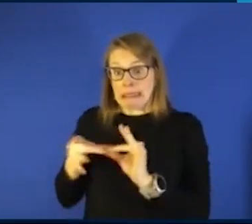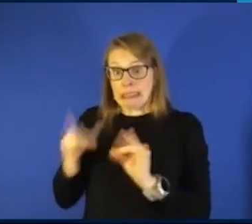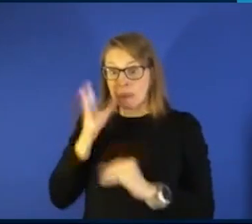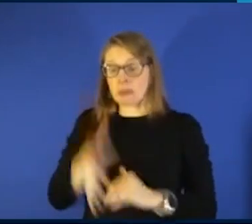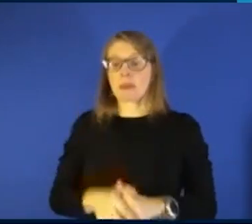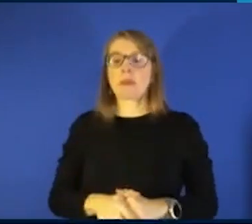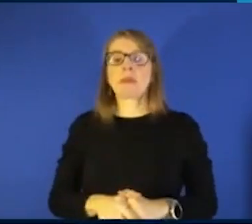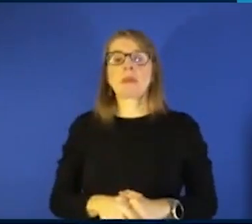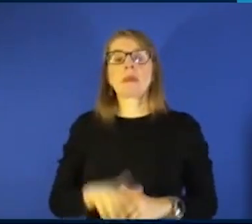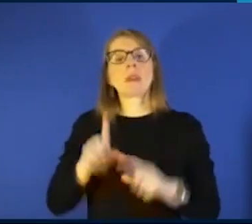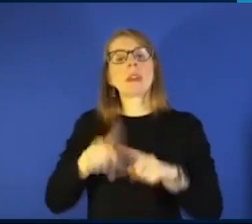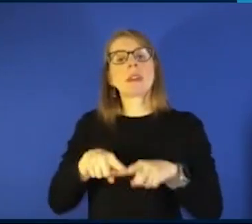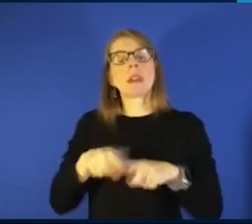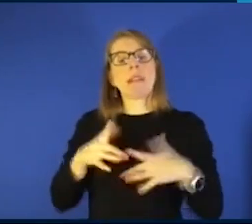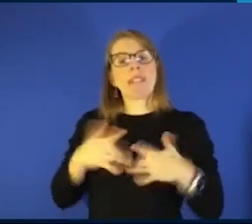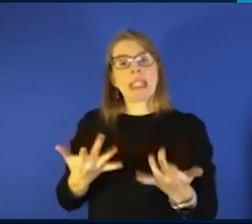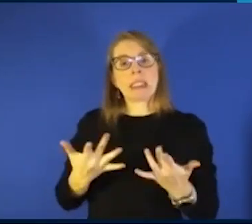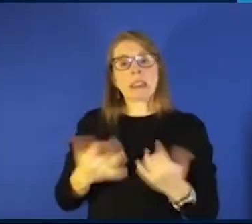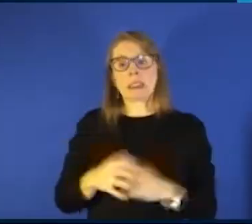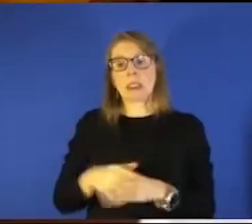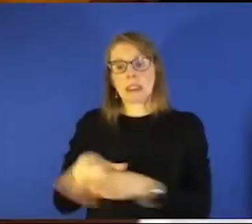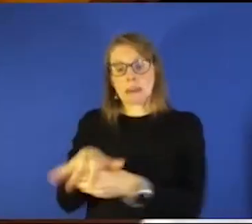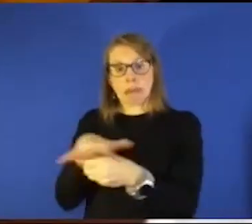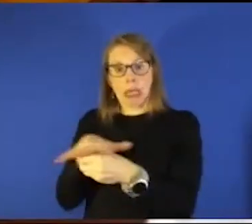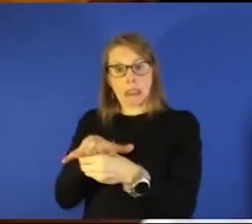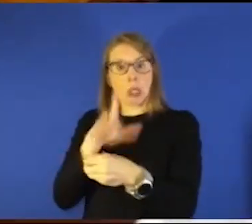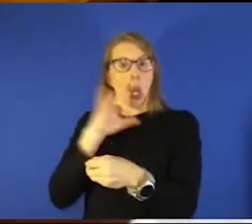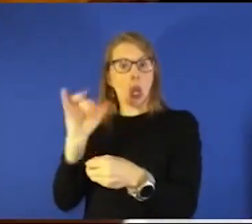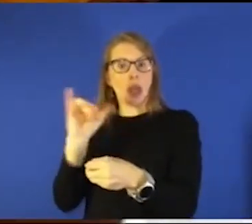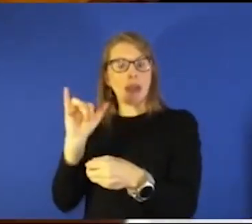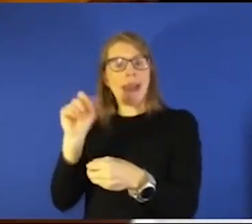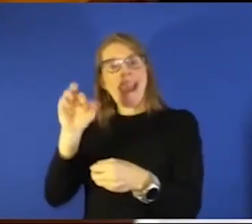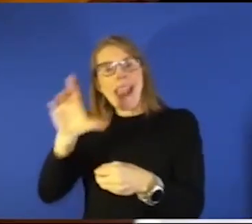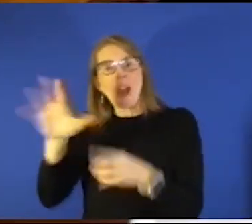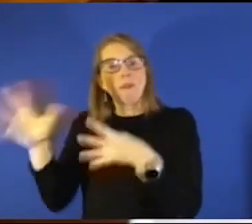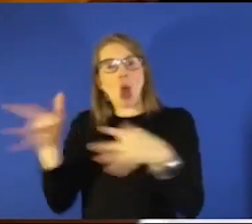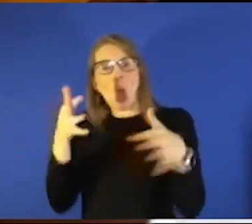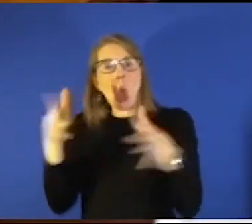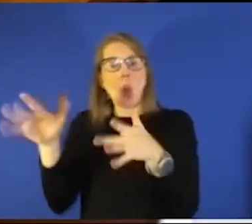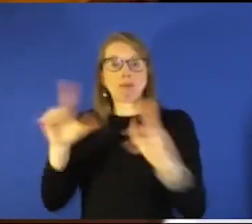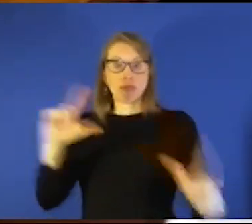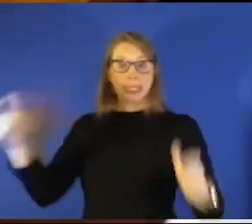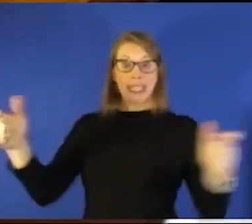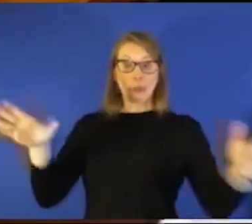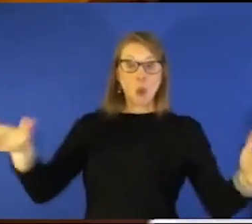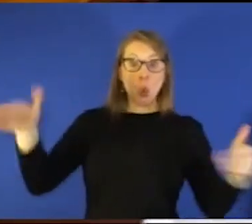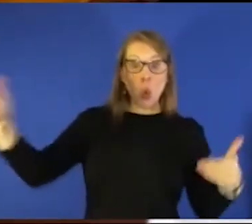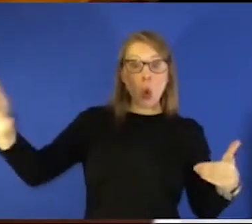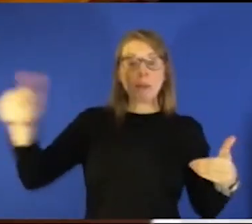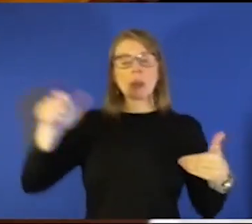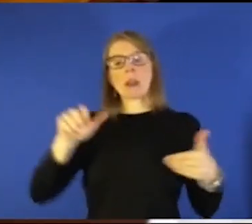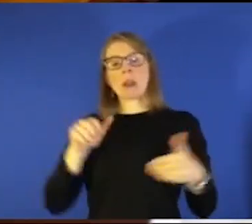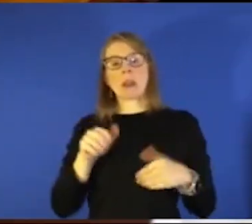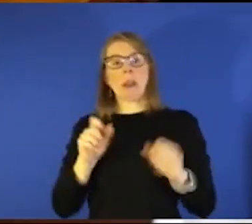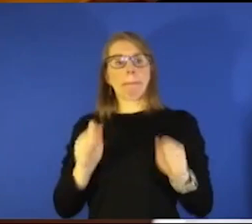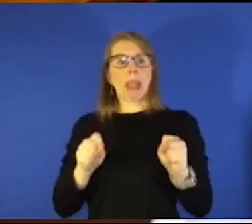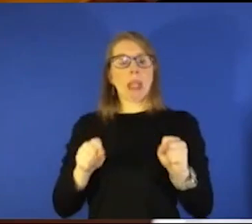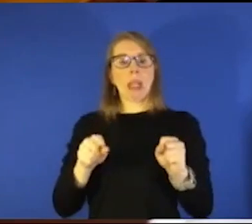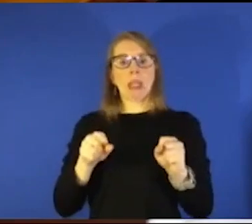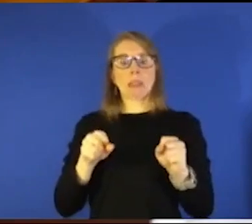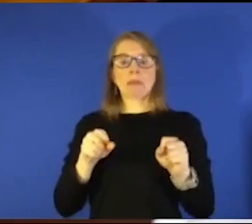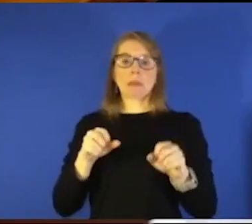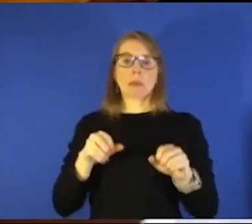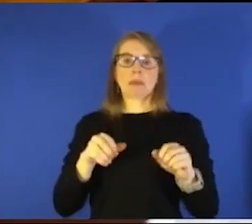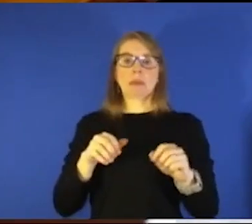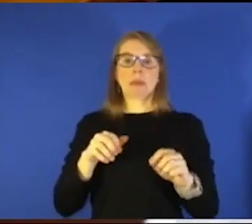also depending on what the event space is like and what the airflow is, how big it is, how much you have the ability to socially distance. I